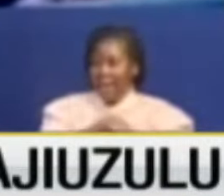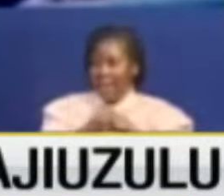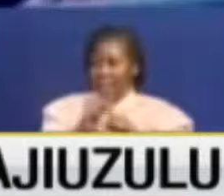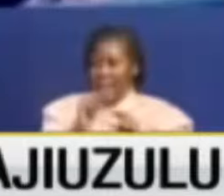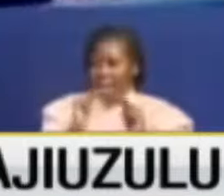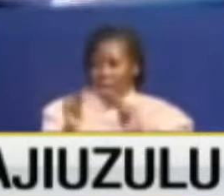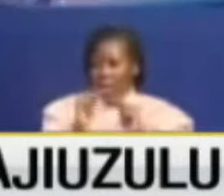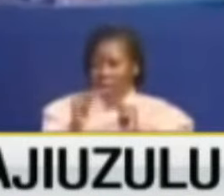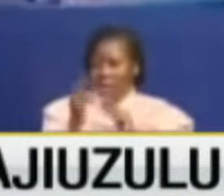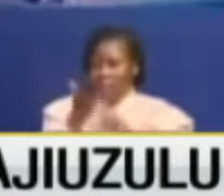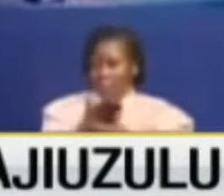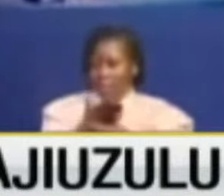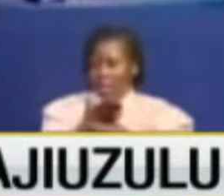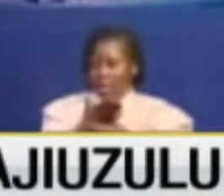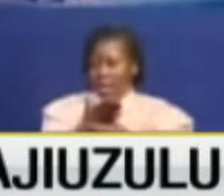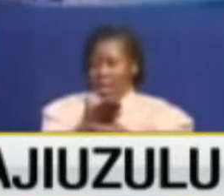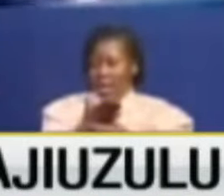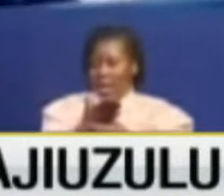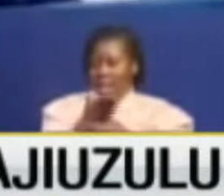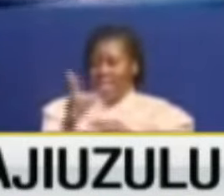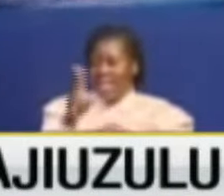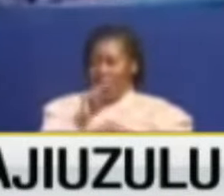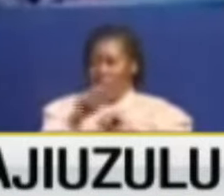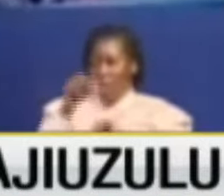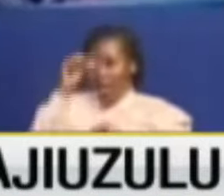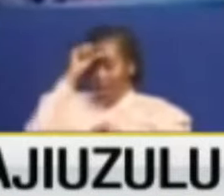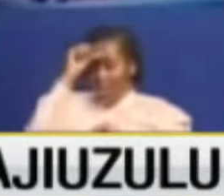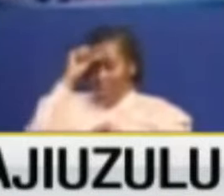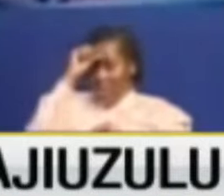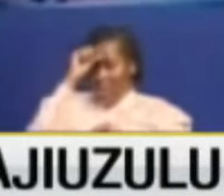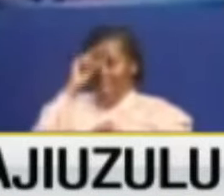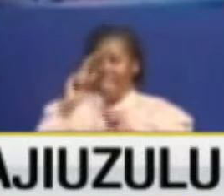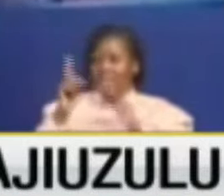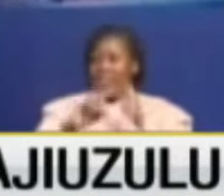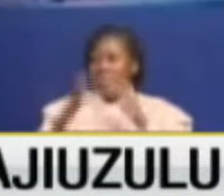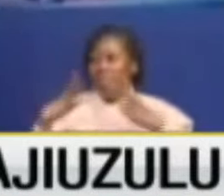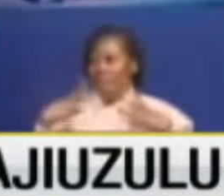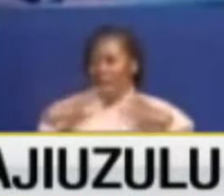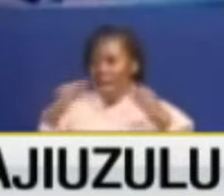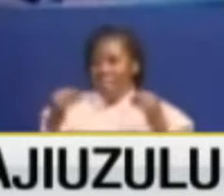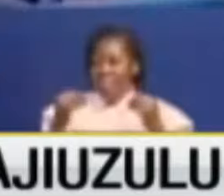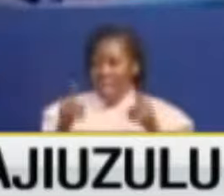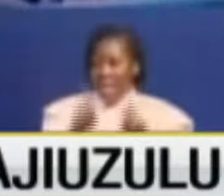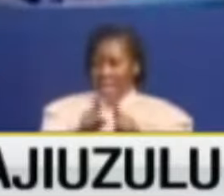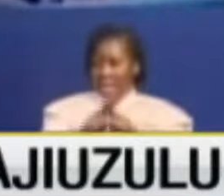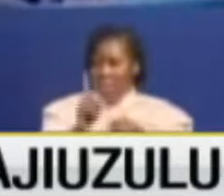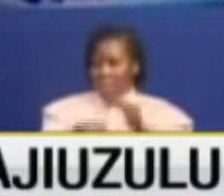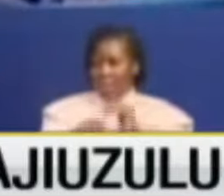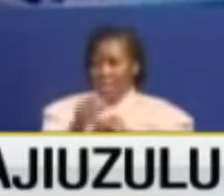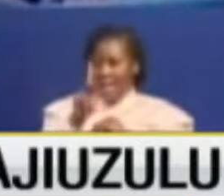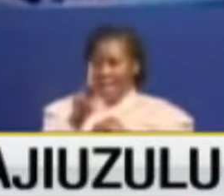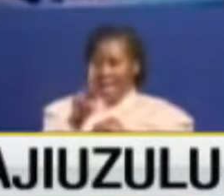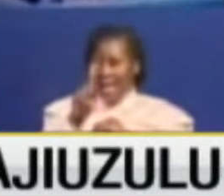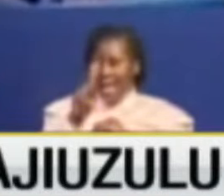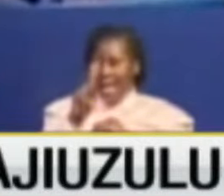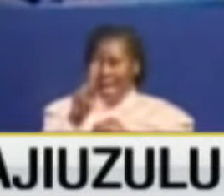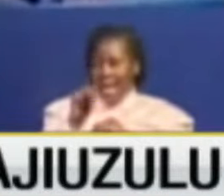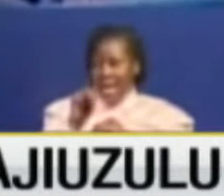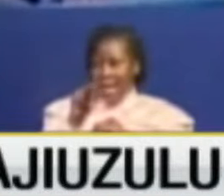negotiated between the national government, the Minister of Health, and